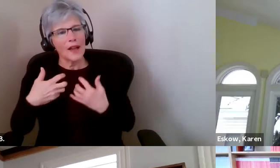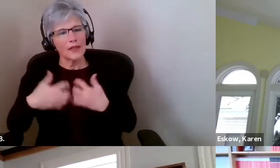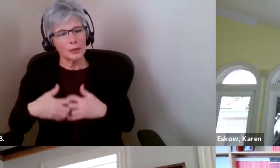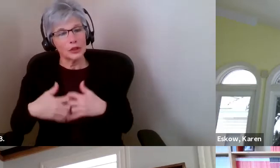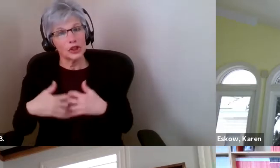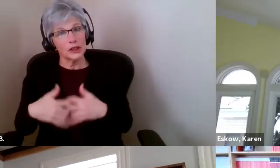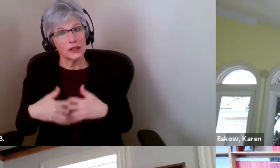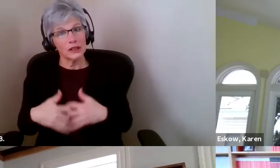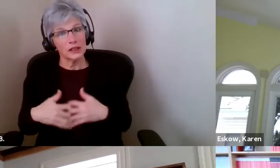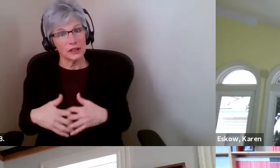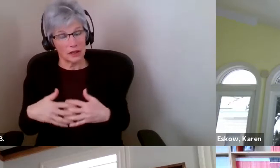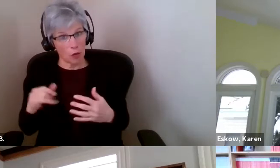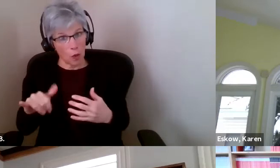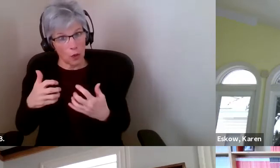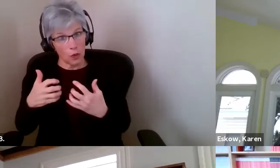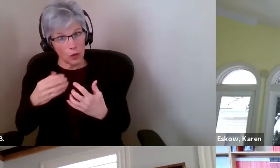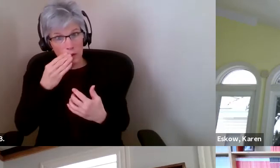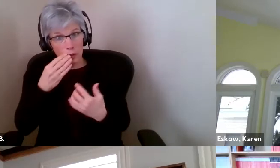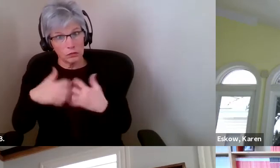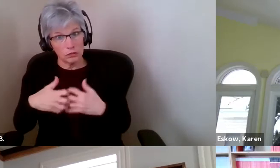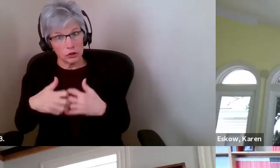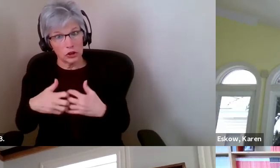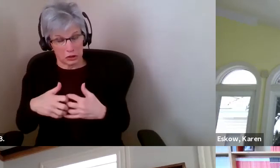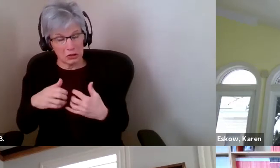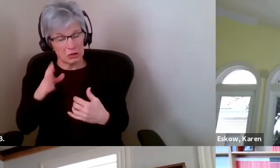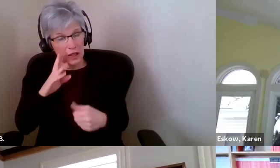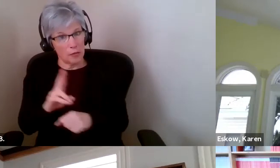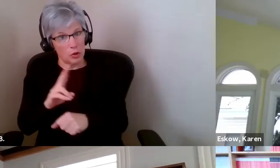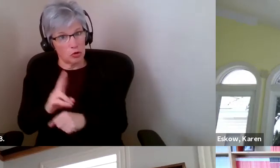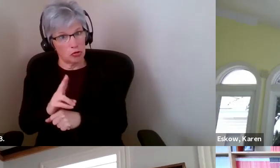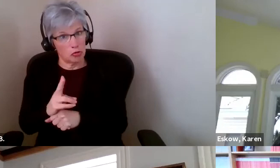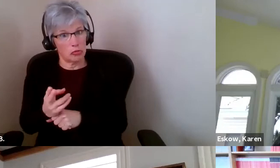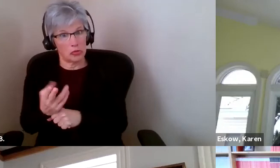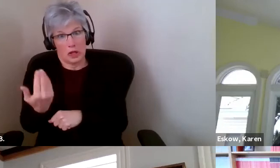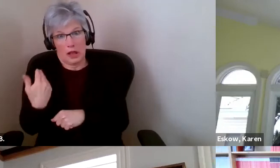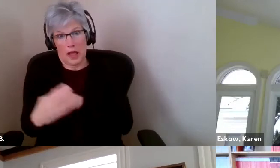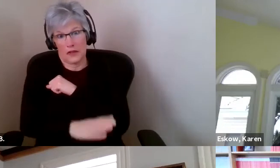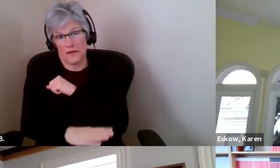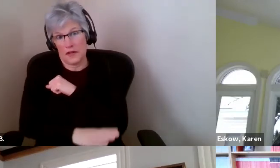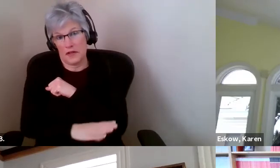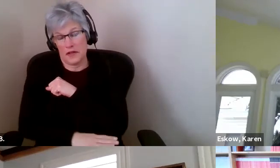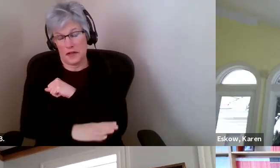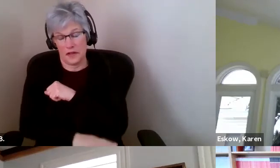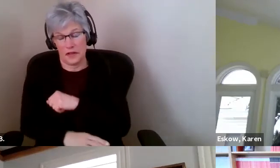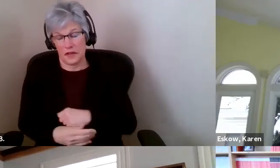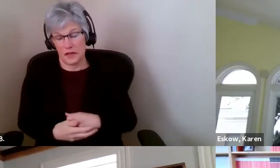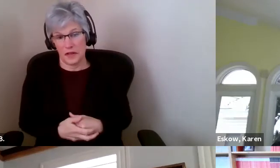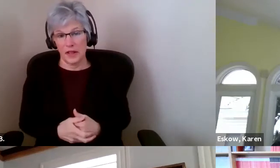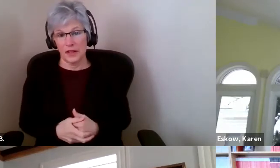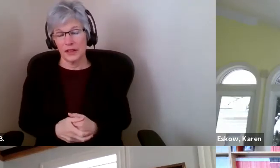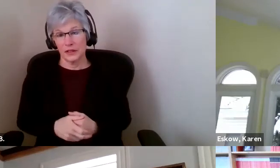used the whole fall semester. At least I've noticed some of the slots, you know, running short, which tells me people are using